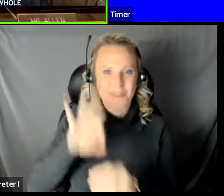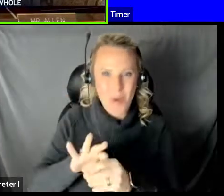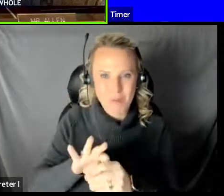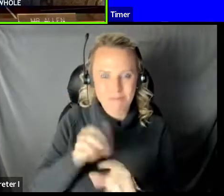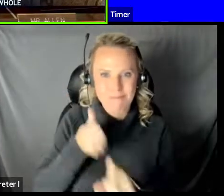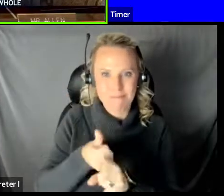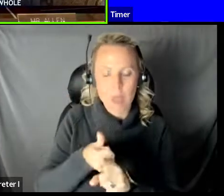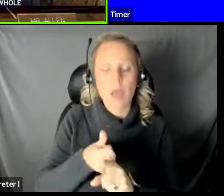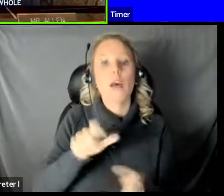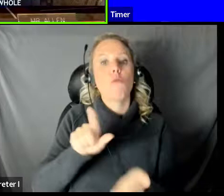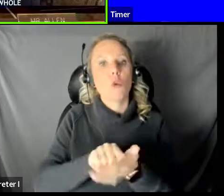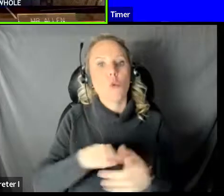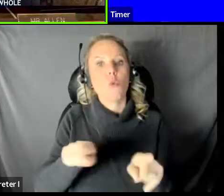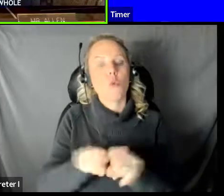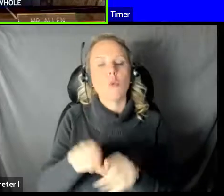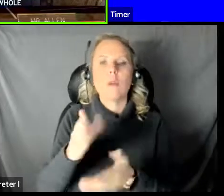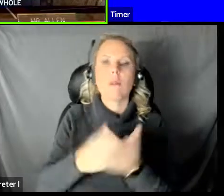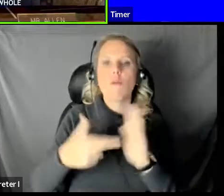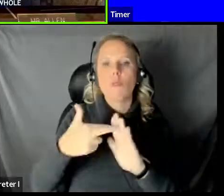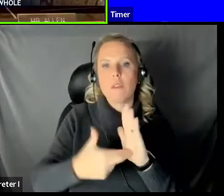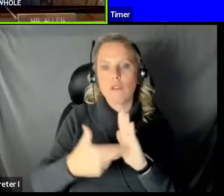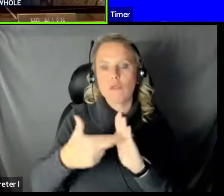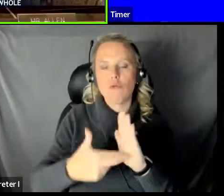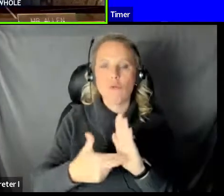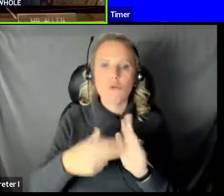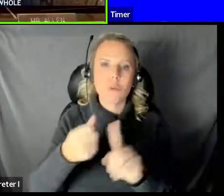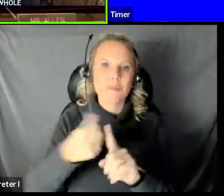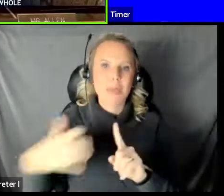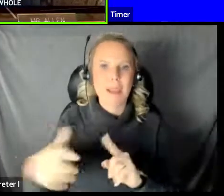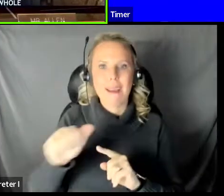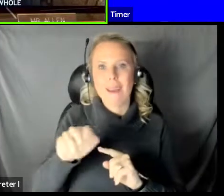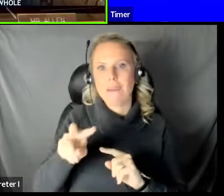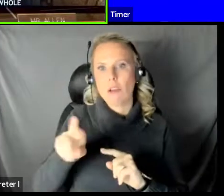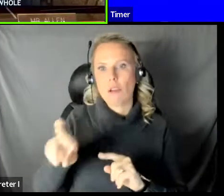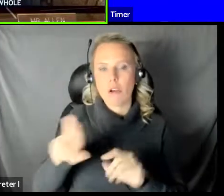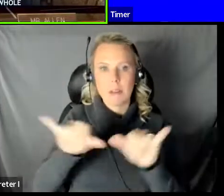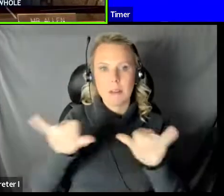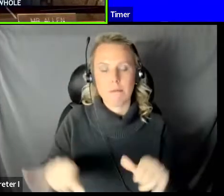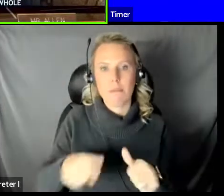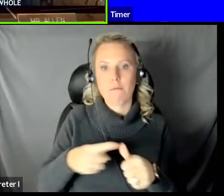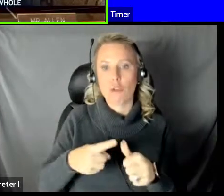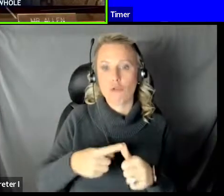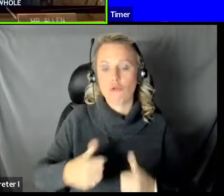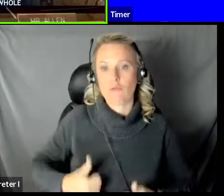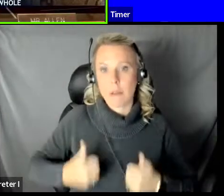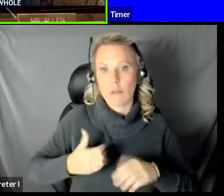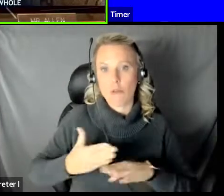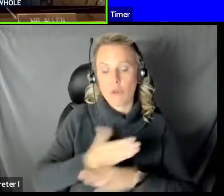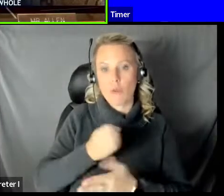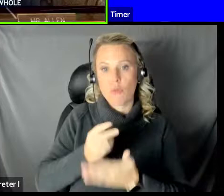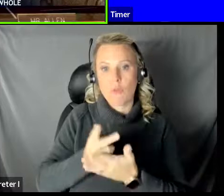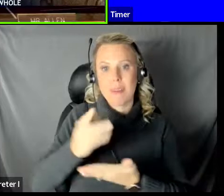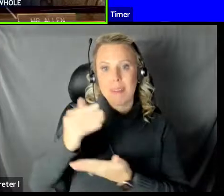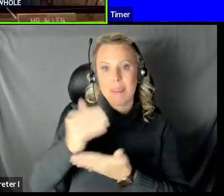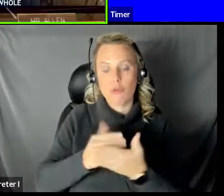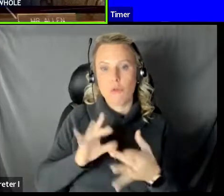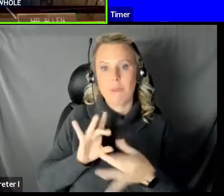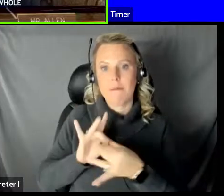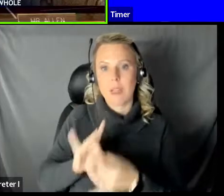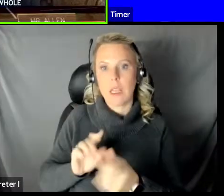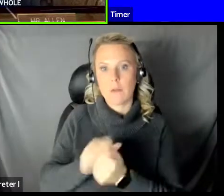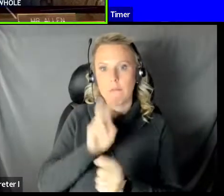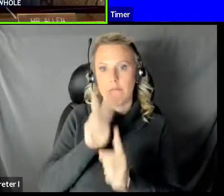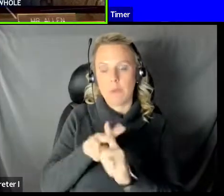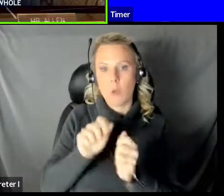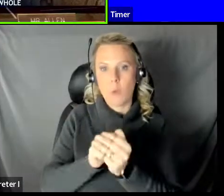also includes several other noteworthy provisions to facilitate the expanded AVR system. First, it allows residents on the pre-approved for registration list to affiliate with a party when they